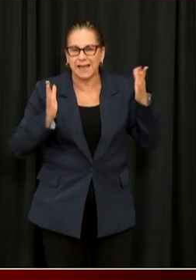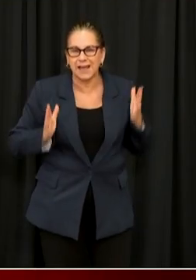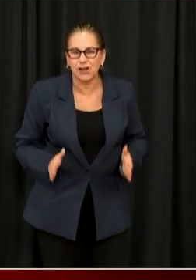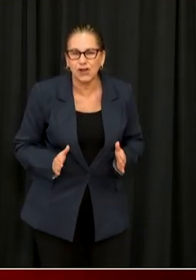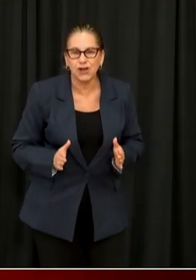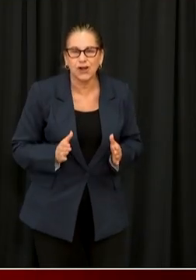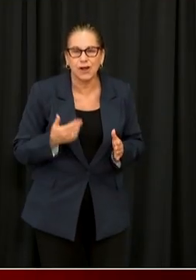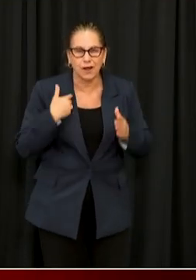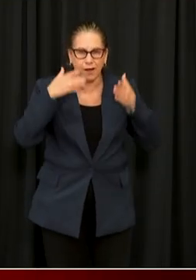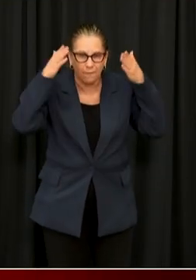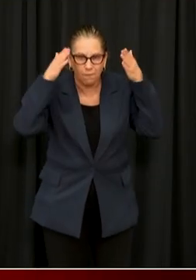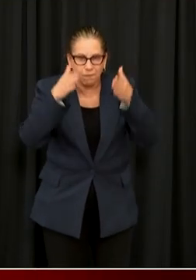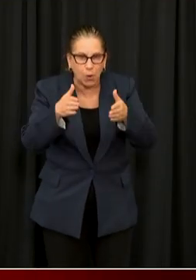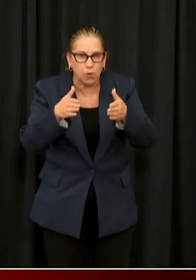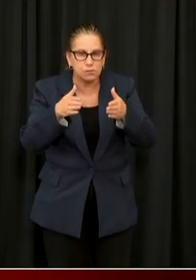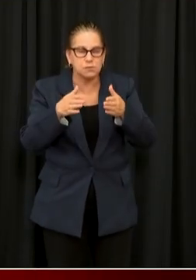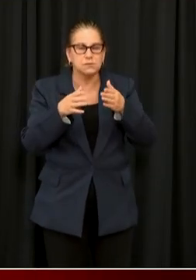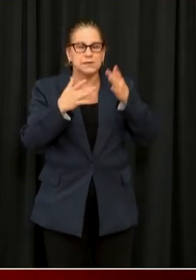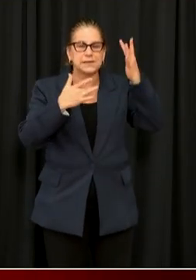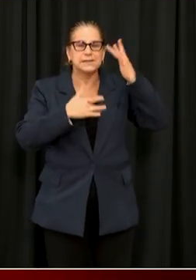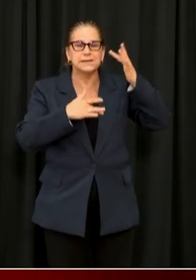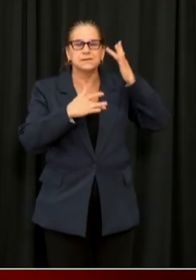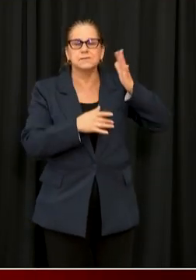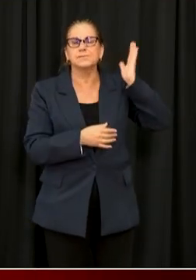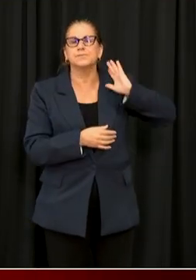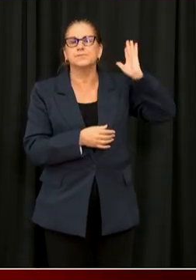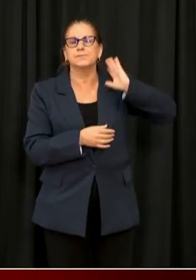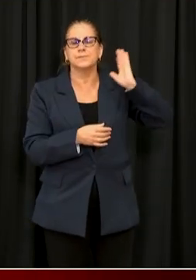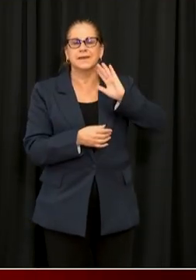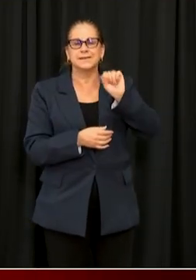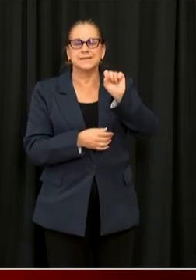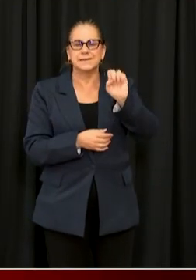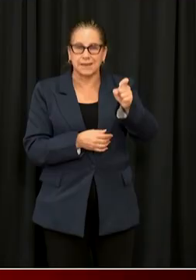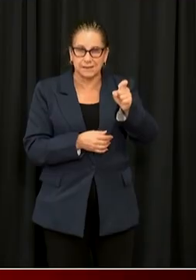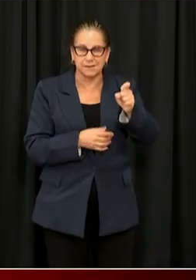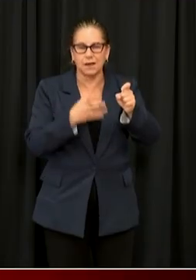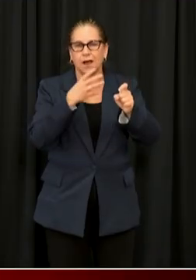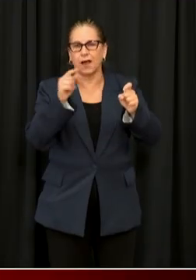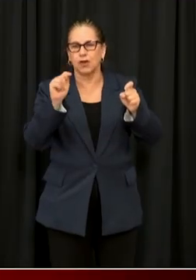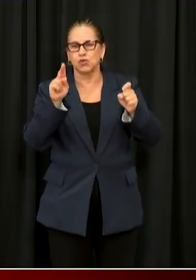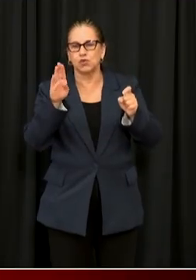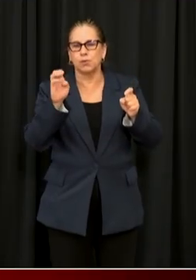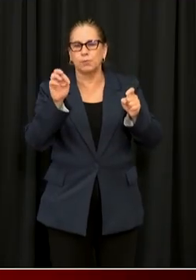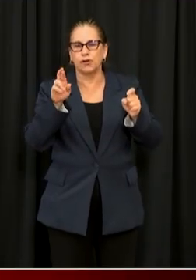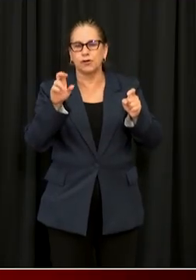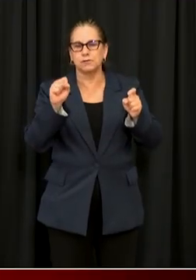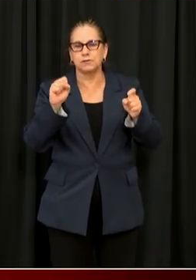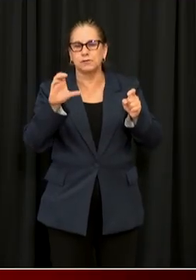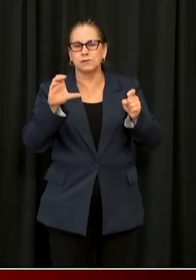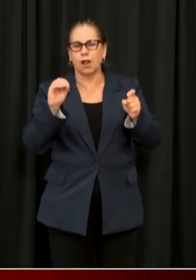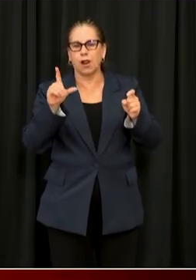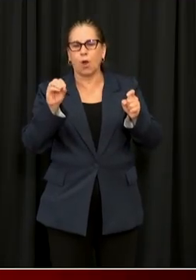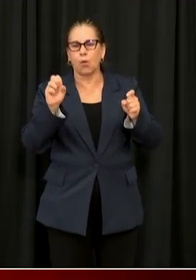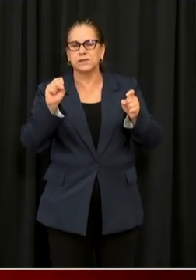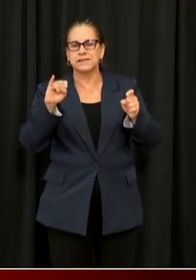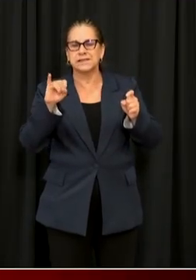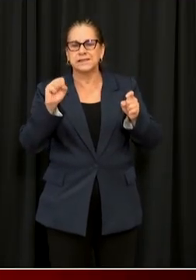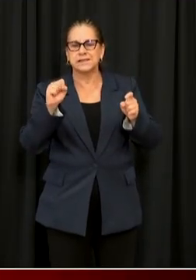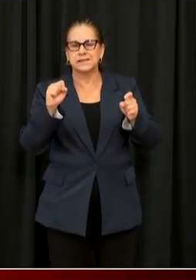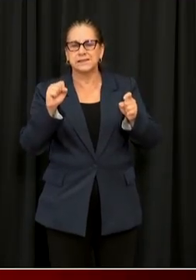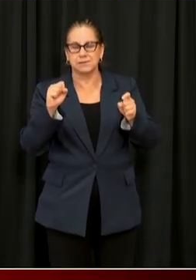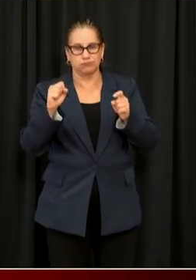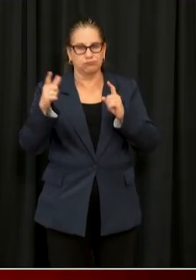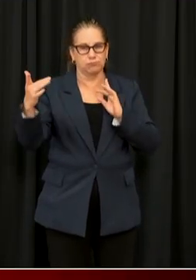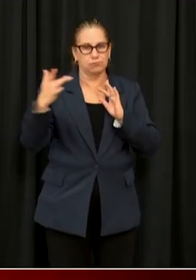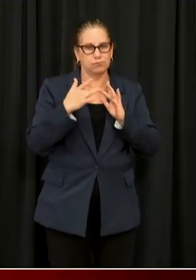transmitted, as well as tuberculosis. I was detailed for the contact trace force in the beginning of March, and